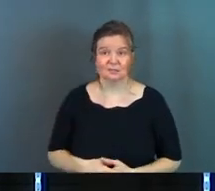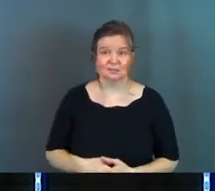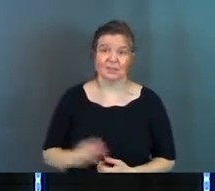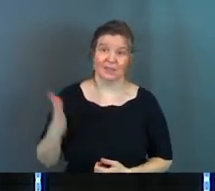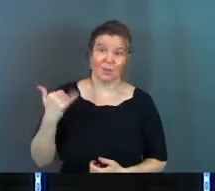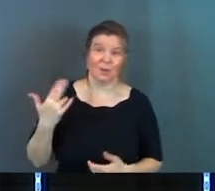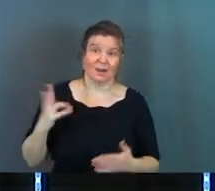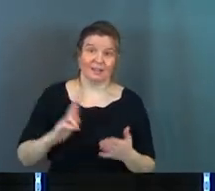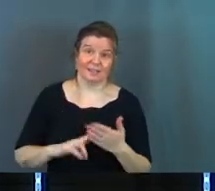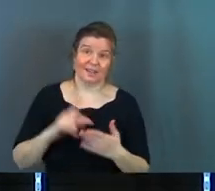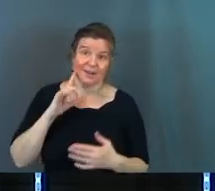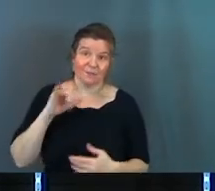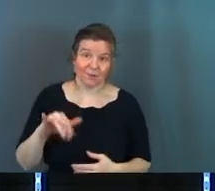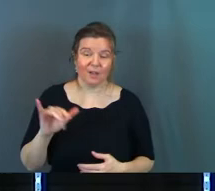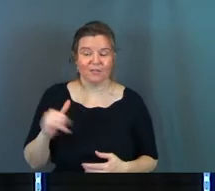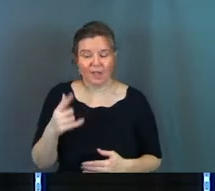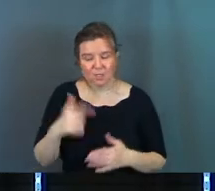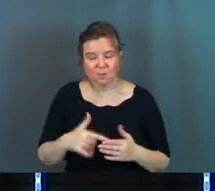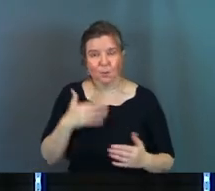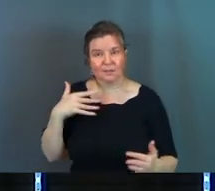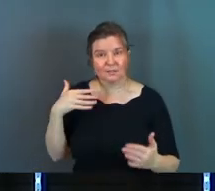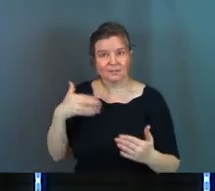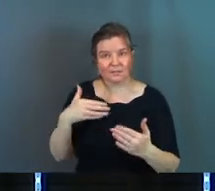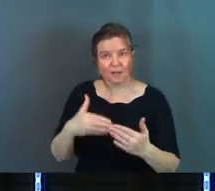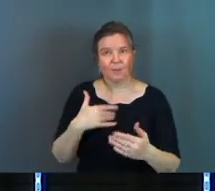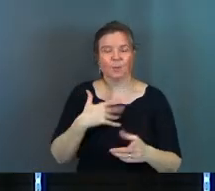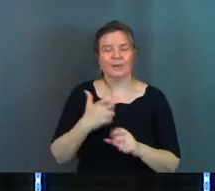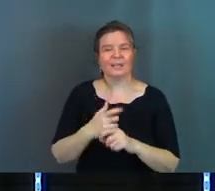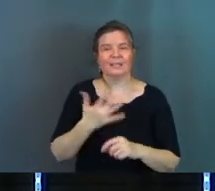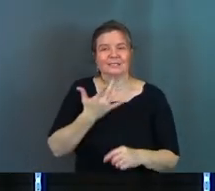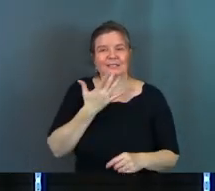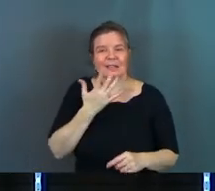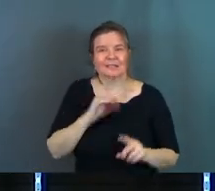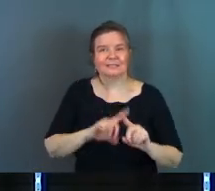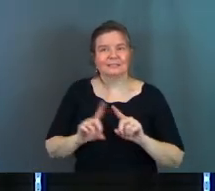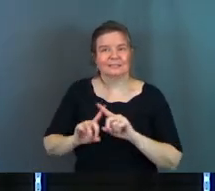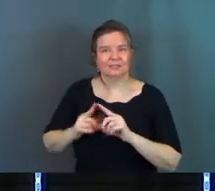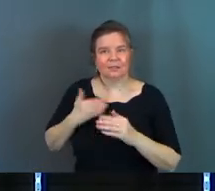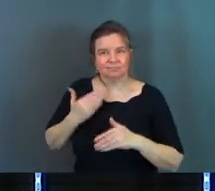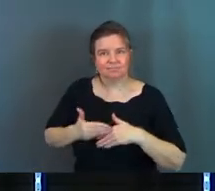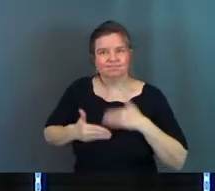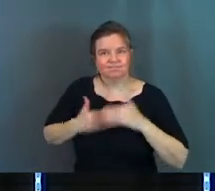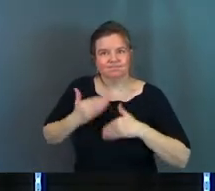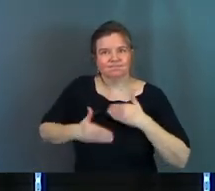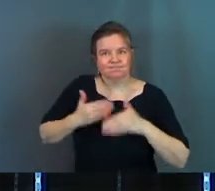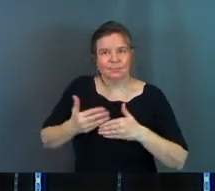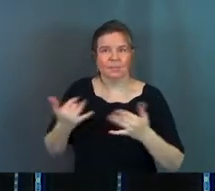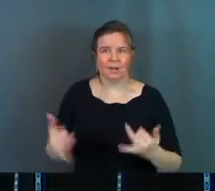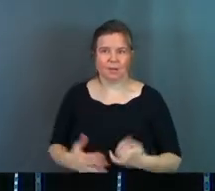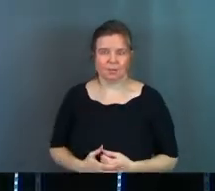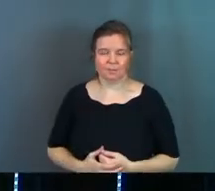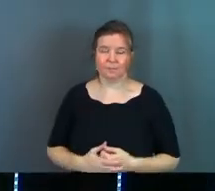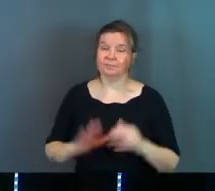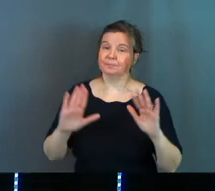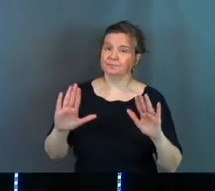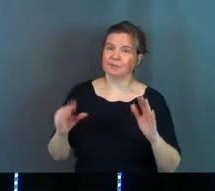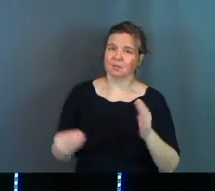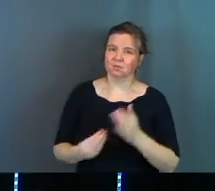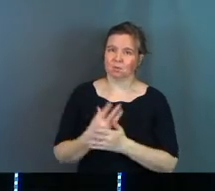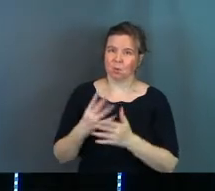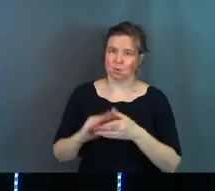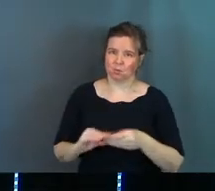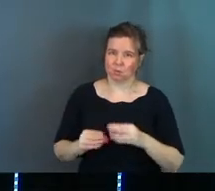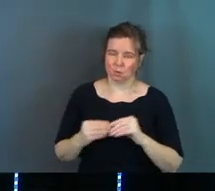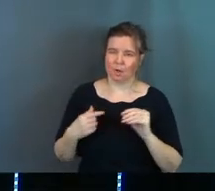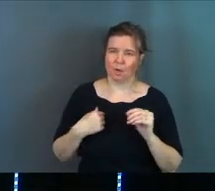And that's what I signed up for. And that's what's coming. But we get to taste a whole bunch of it right now. Now, here's a growth story